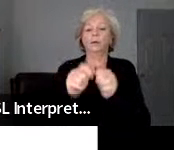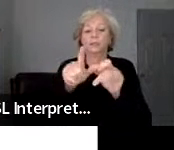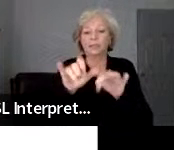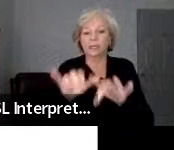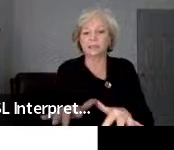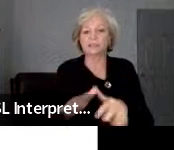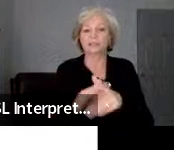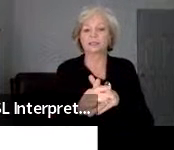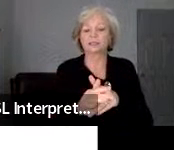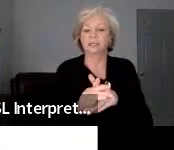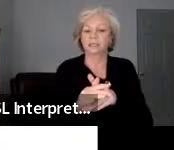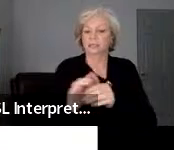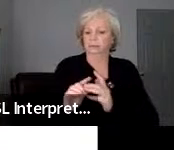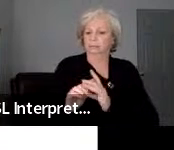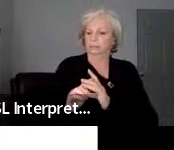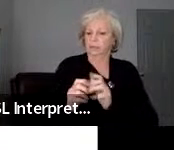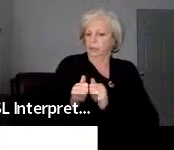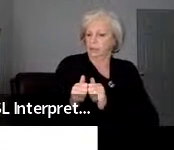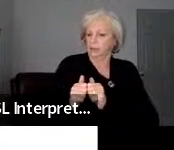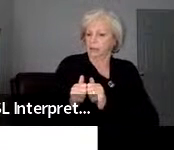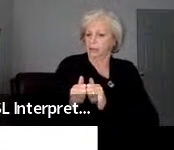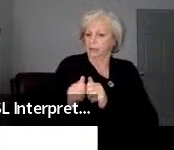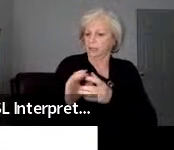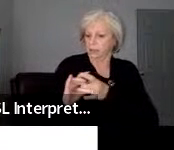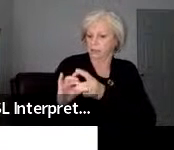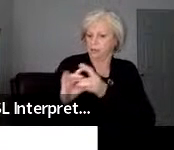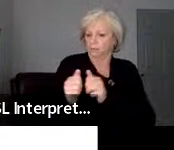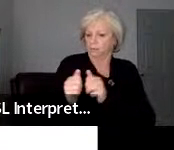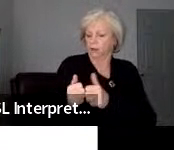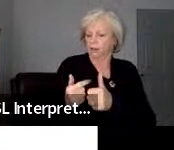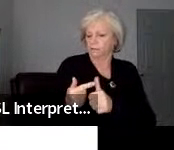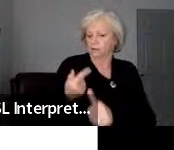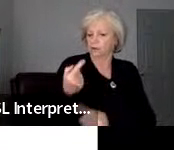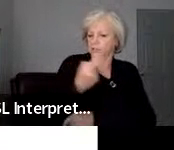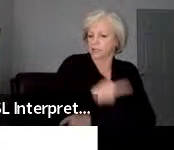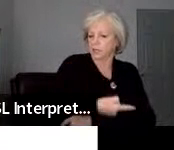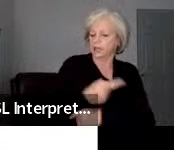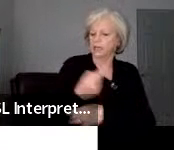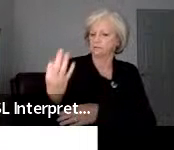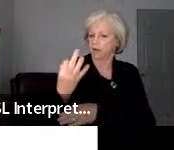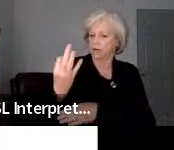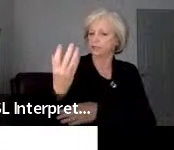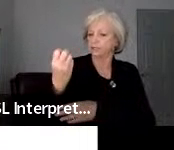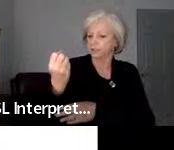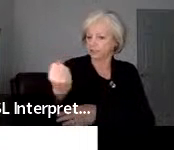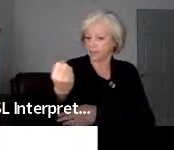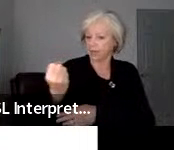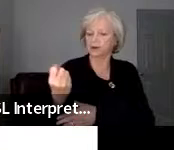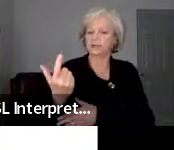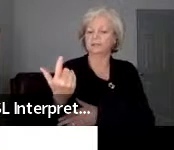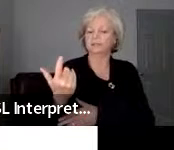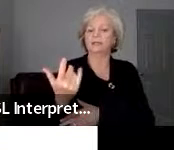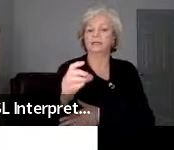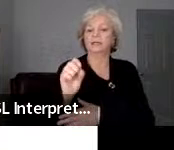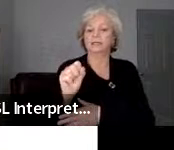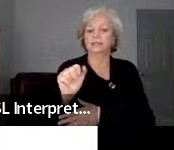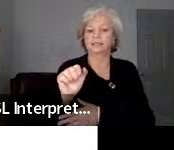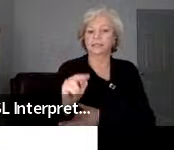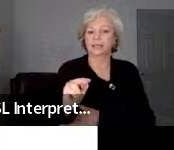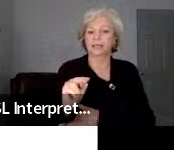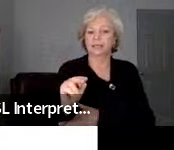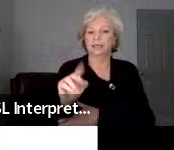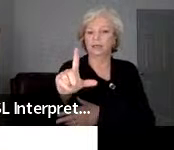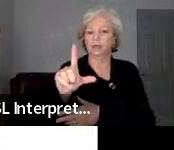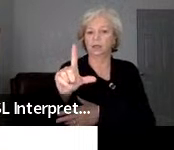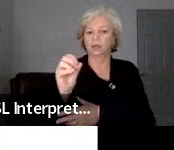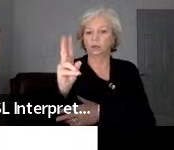us since day one to do COVID testing every Fridays and Saturdays at our San Lorenzo Community Church